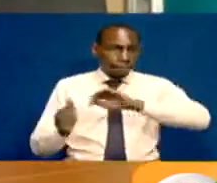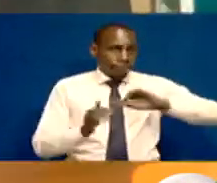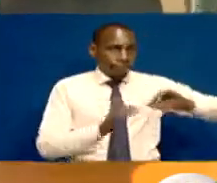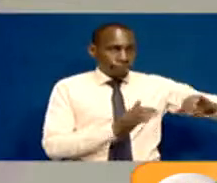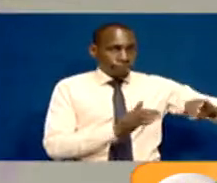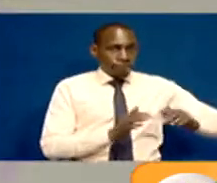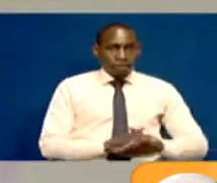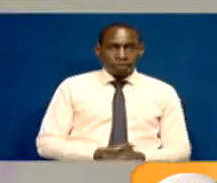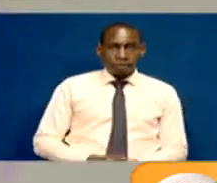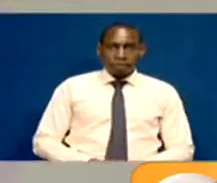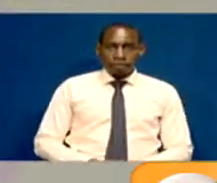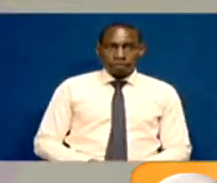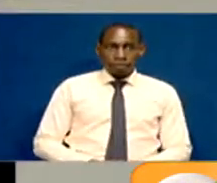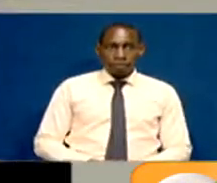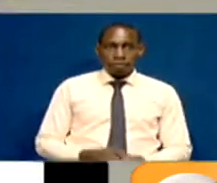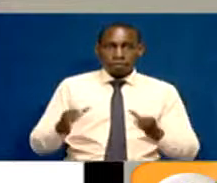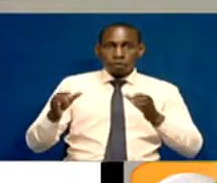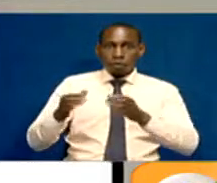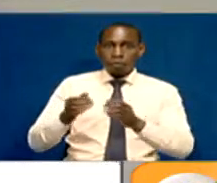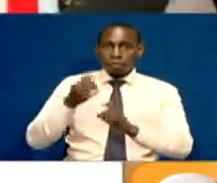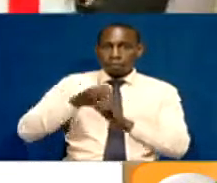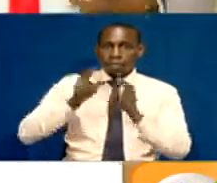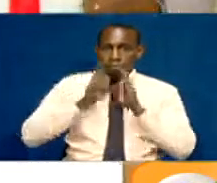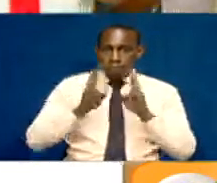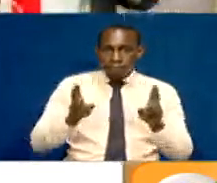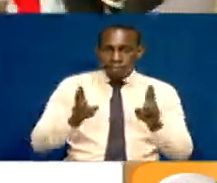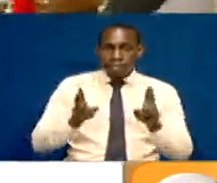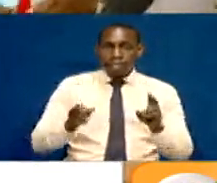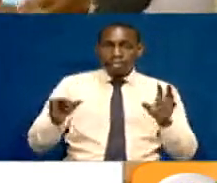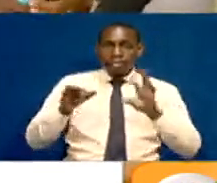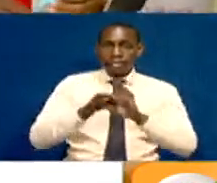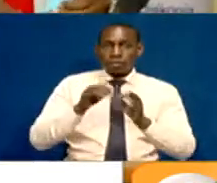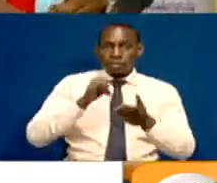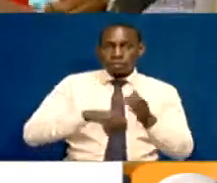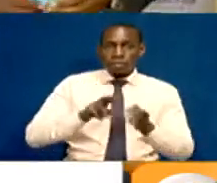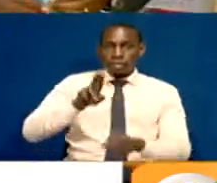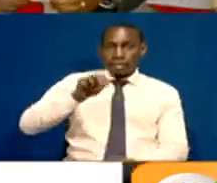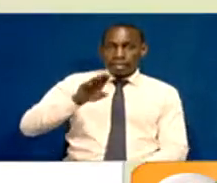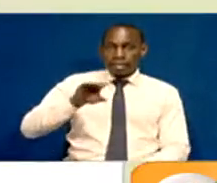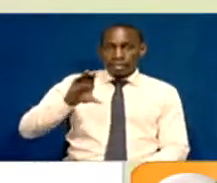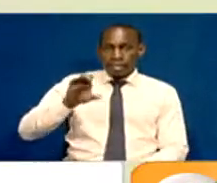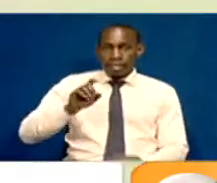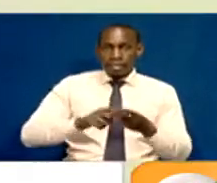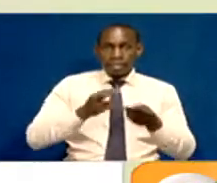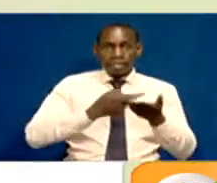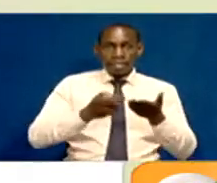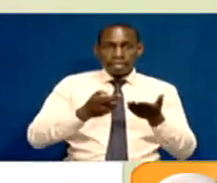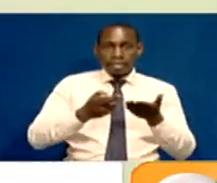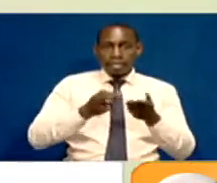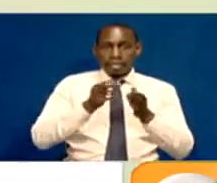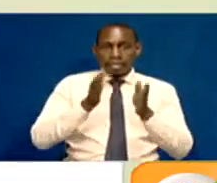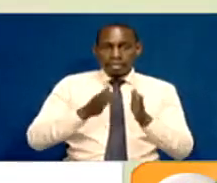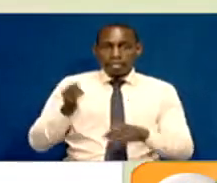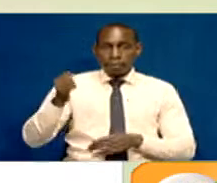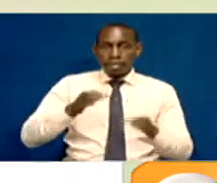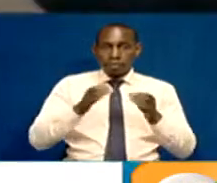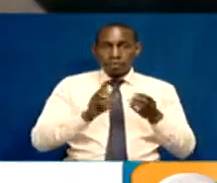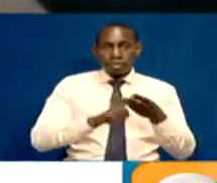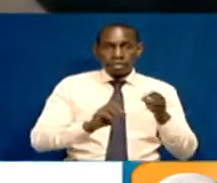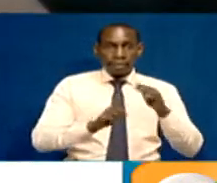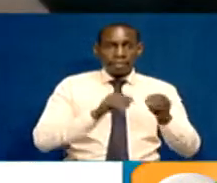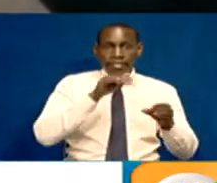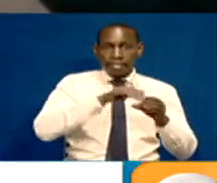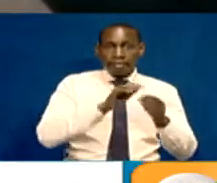Elsewhere, the Uyano Platform for Peace, a body which brings together NCIC, the Registrar of Political Parties, Ministry